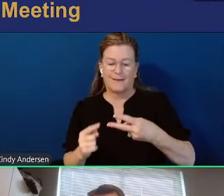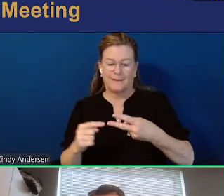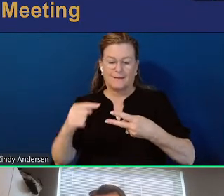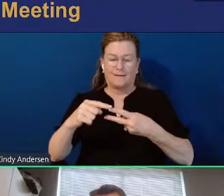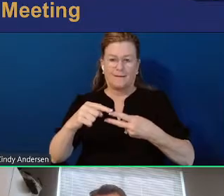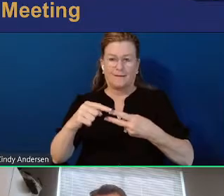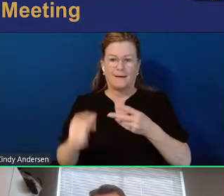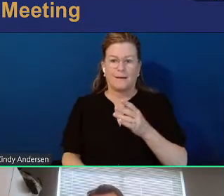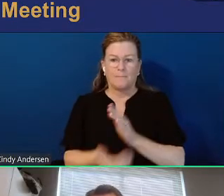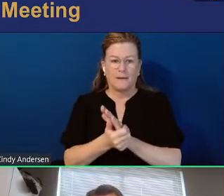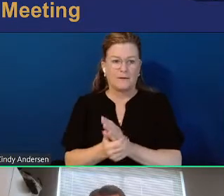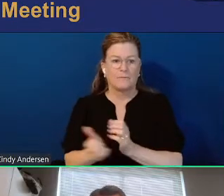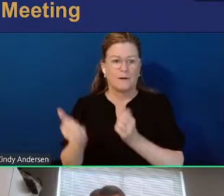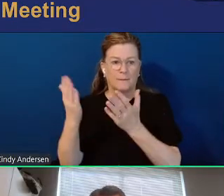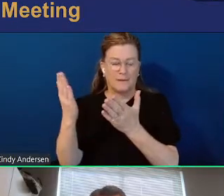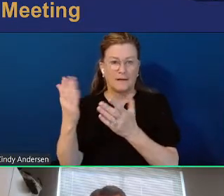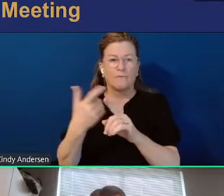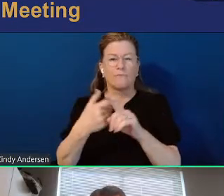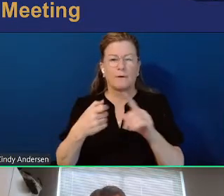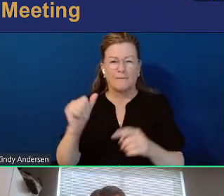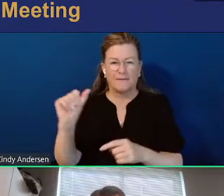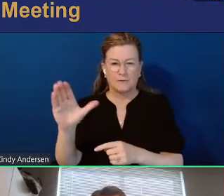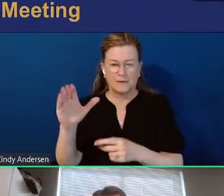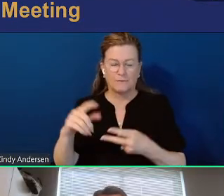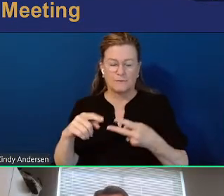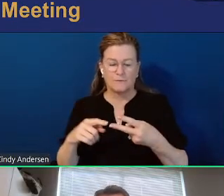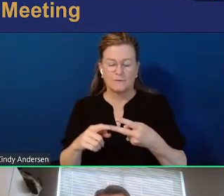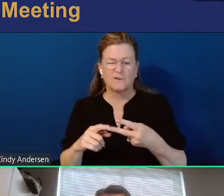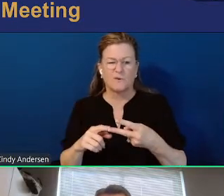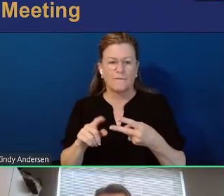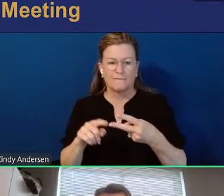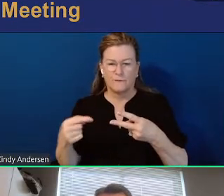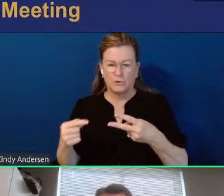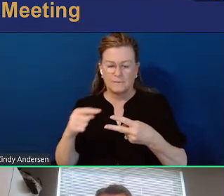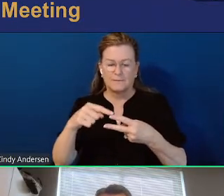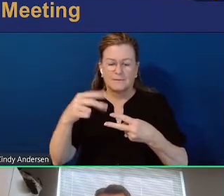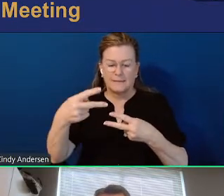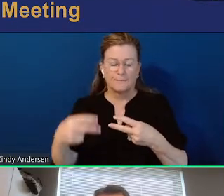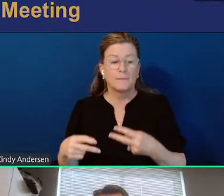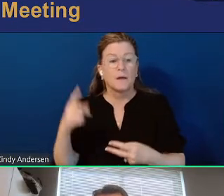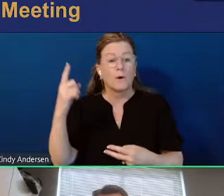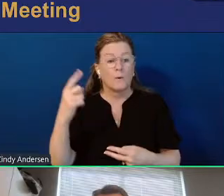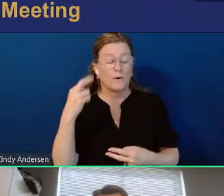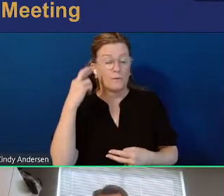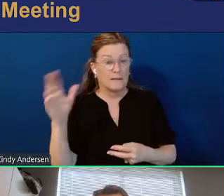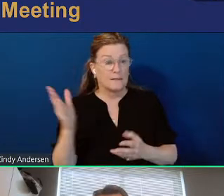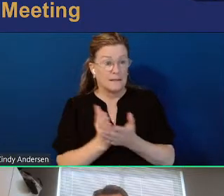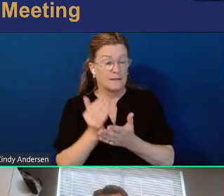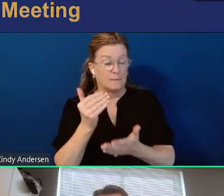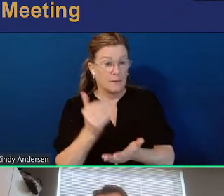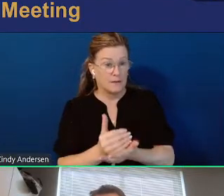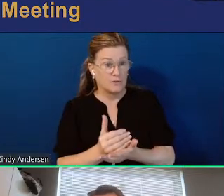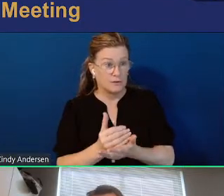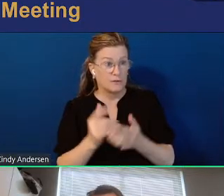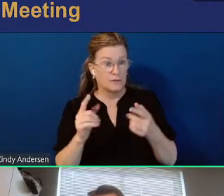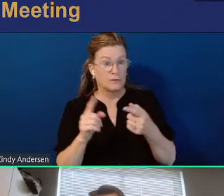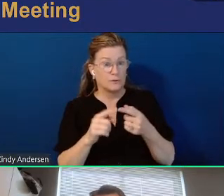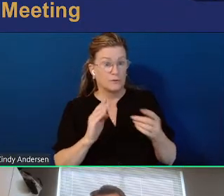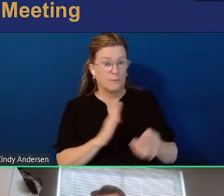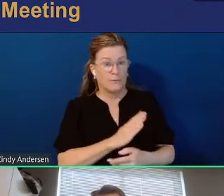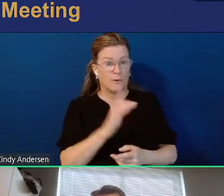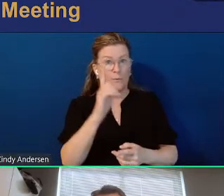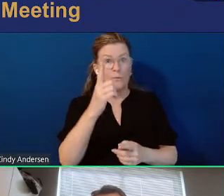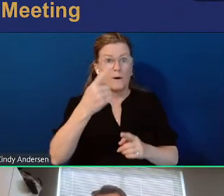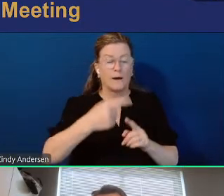amended recommendation that came out of the advisory council. One of the reasons that this budget is coming to the board a month behind